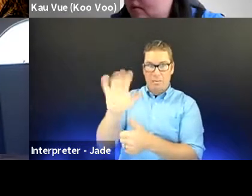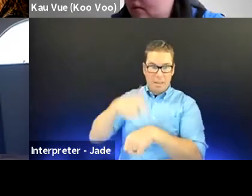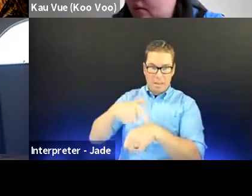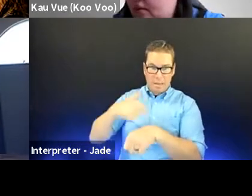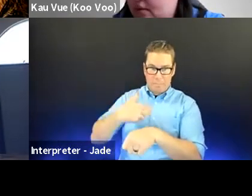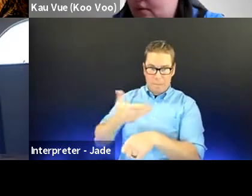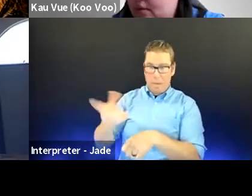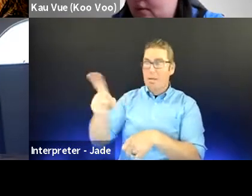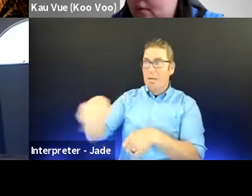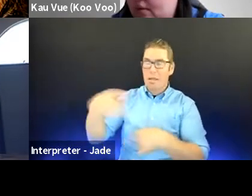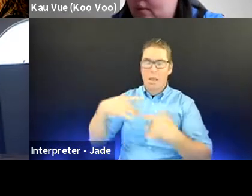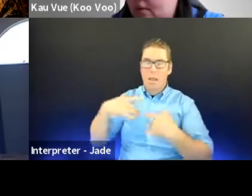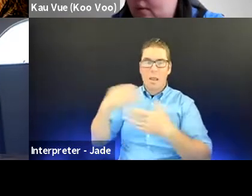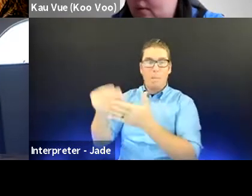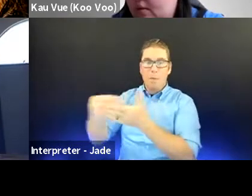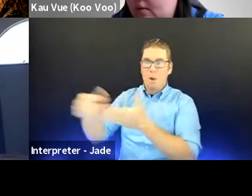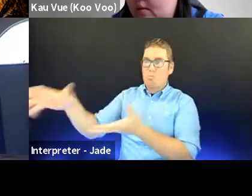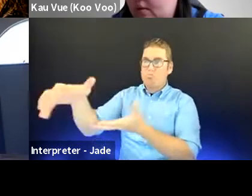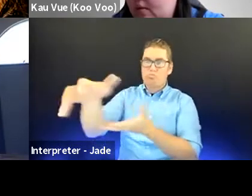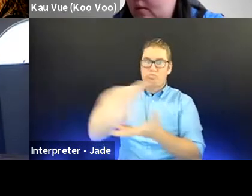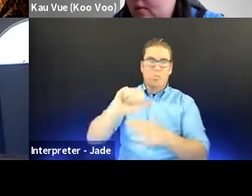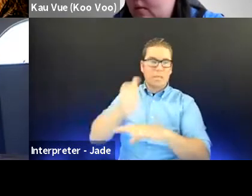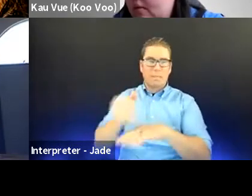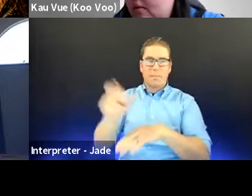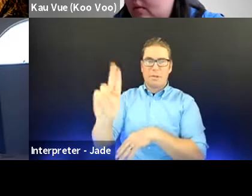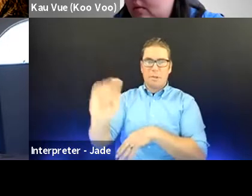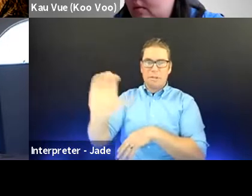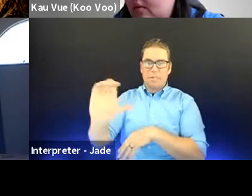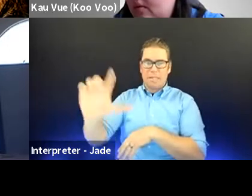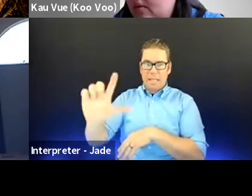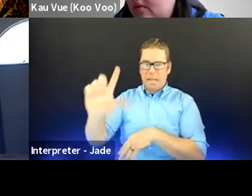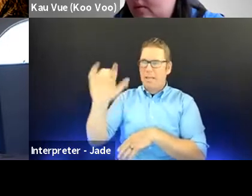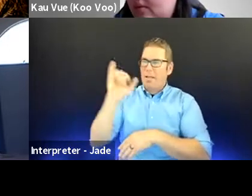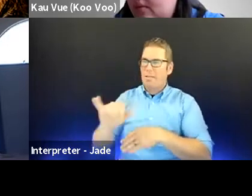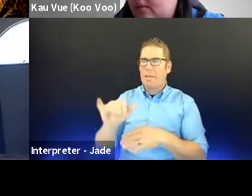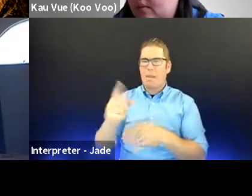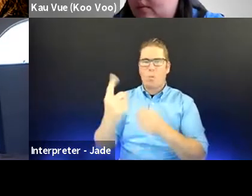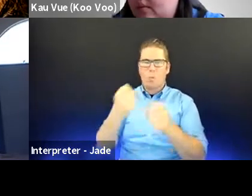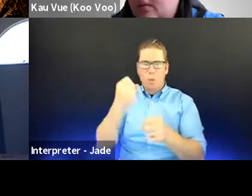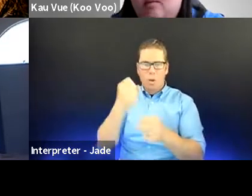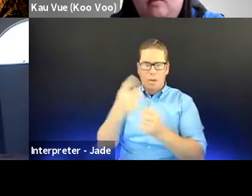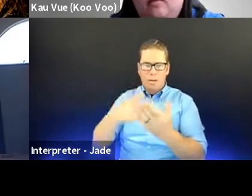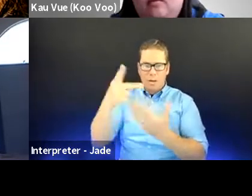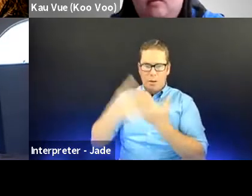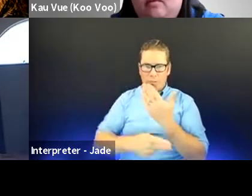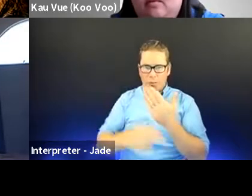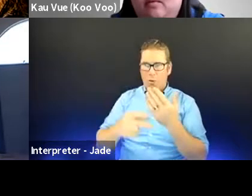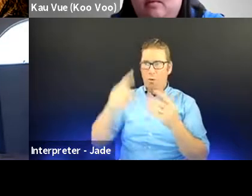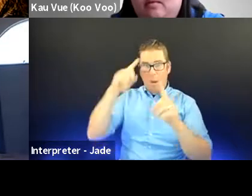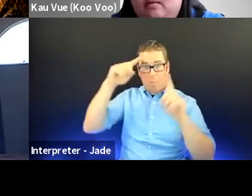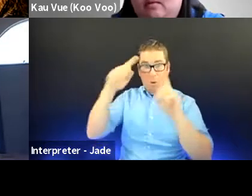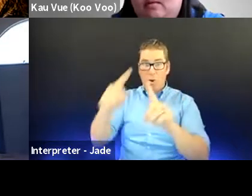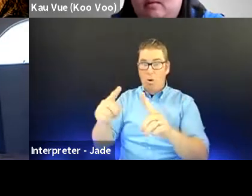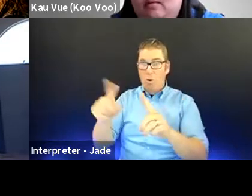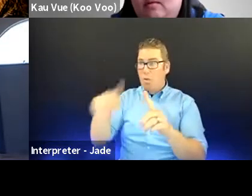faculty in position to create the UCR program, which is a one-year academic program devoted to increasing the number of Southeast Asian American